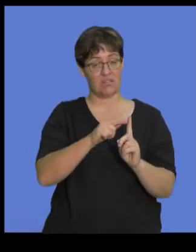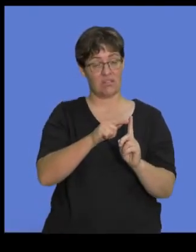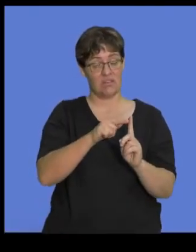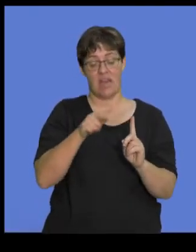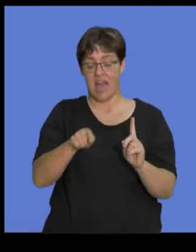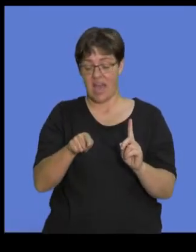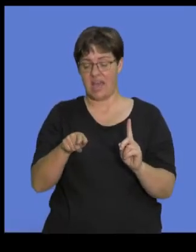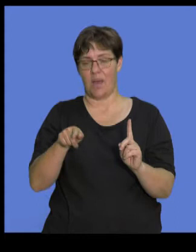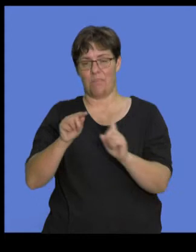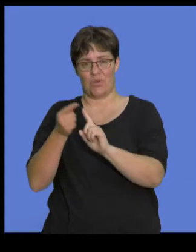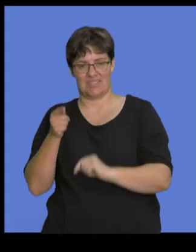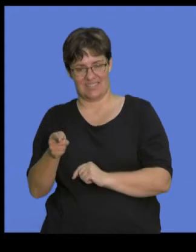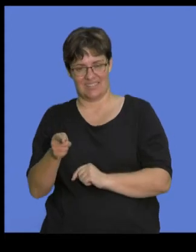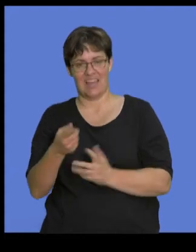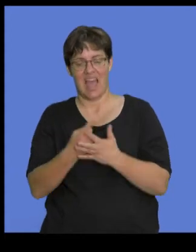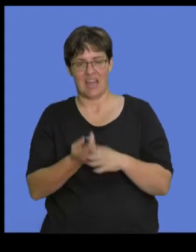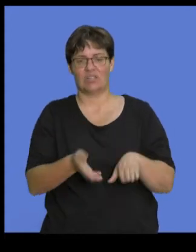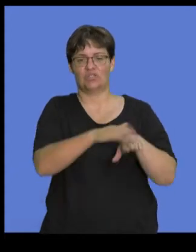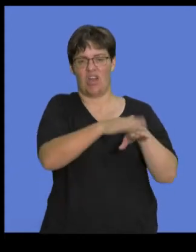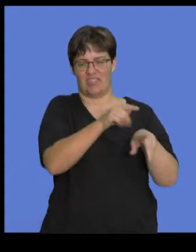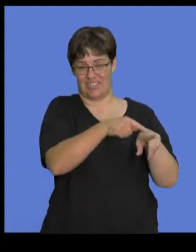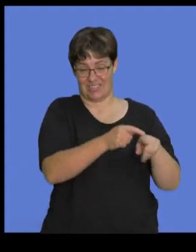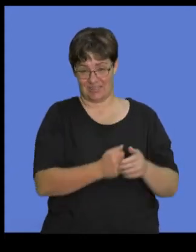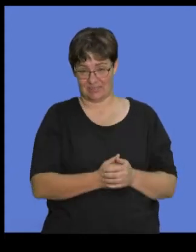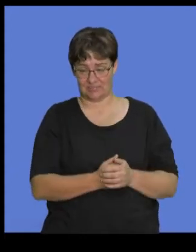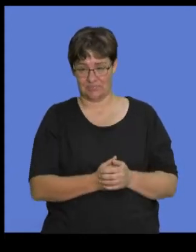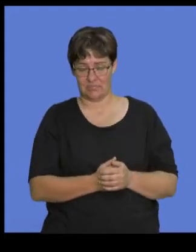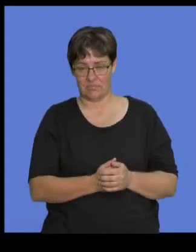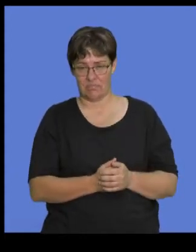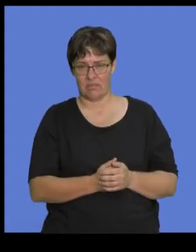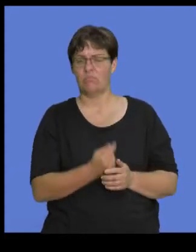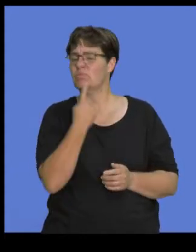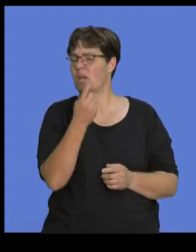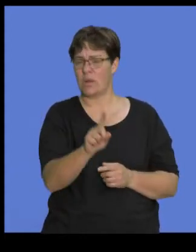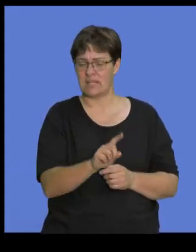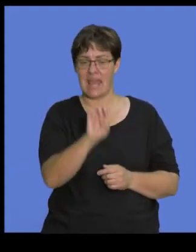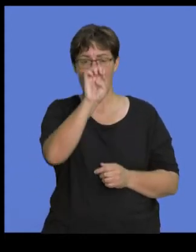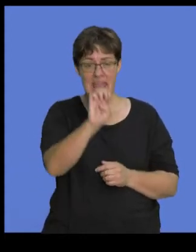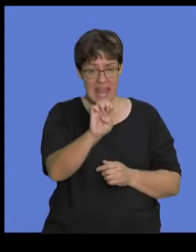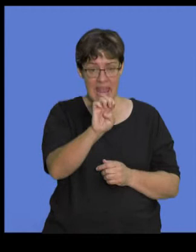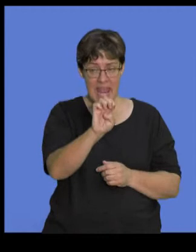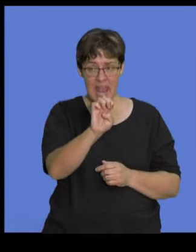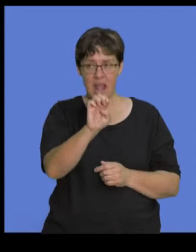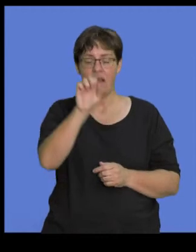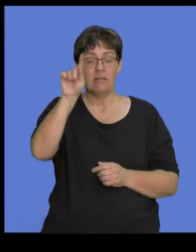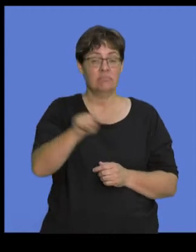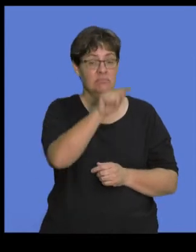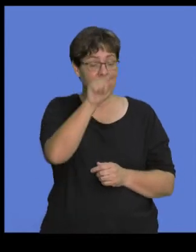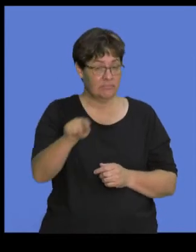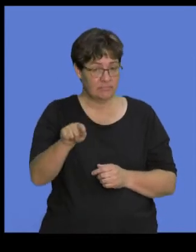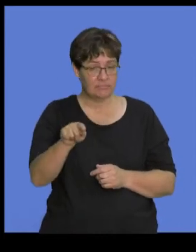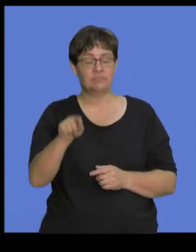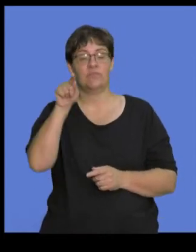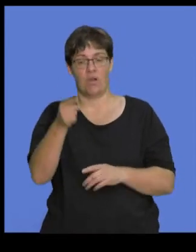and the magnitude of charge. So we are saying that E is directly proportional to the magnitude